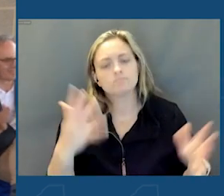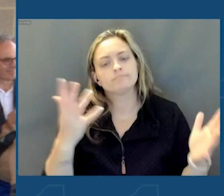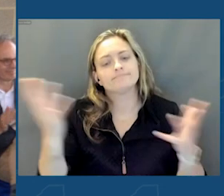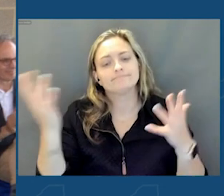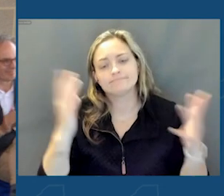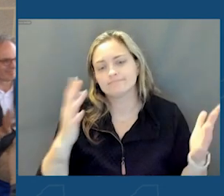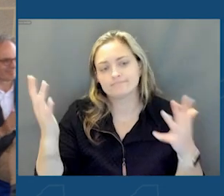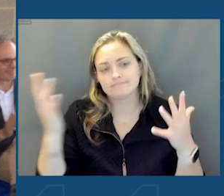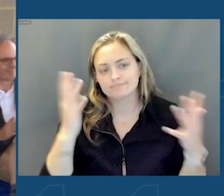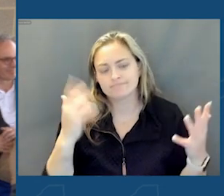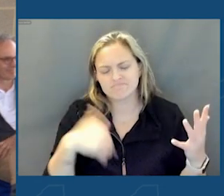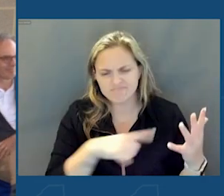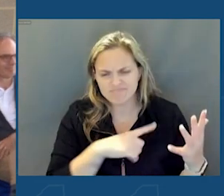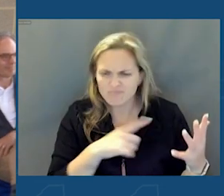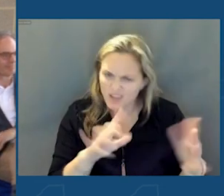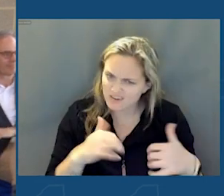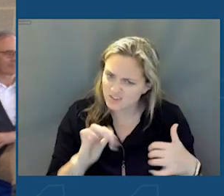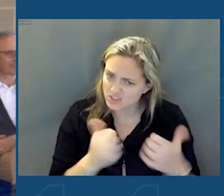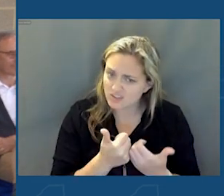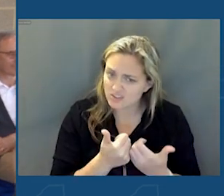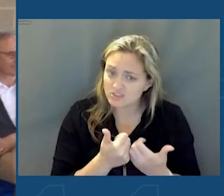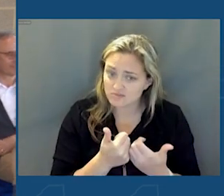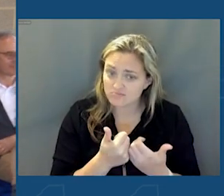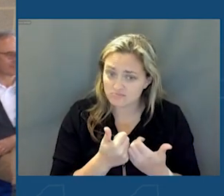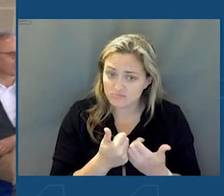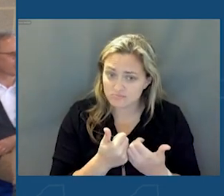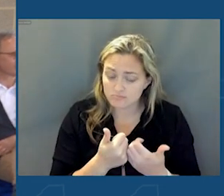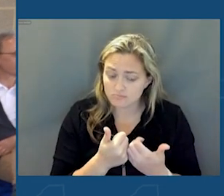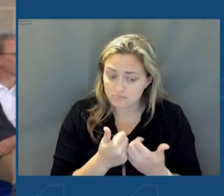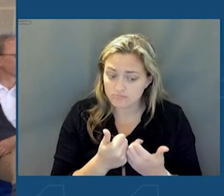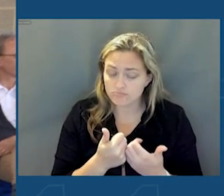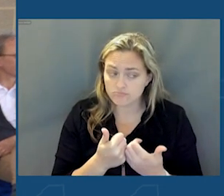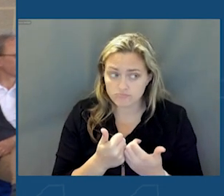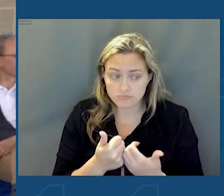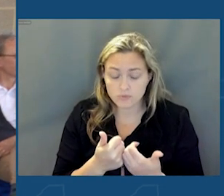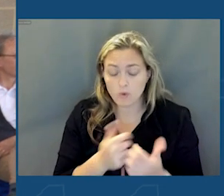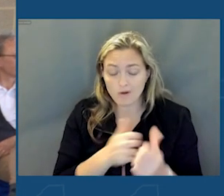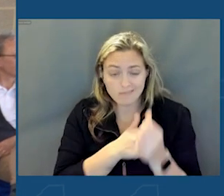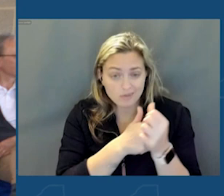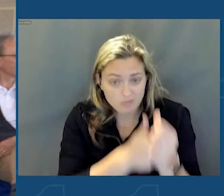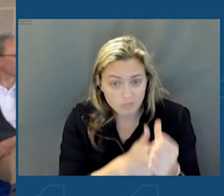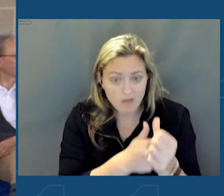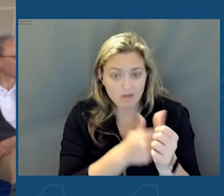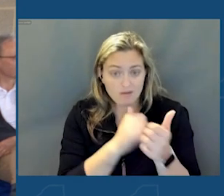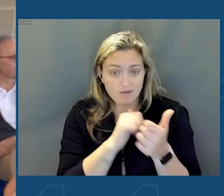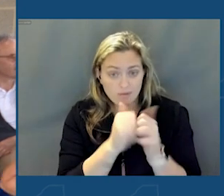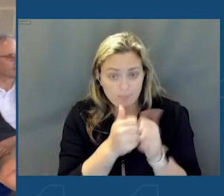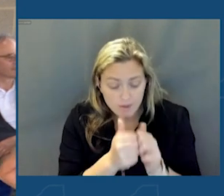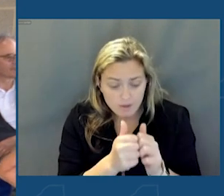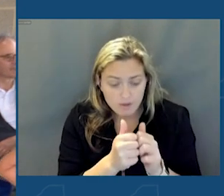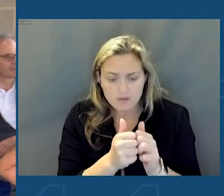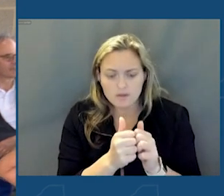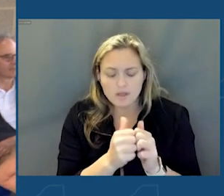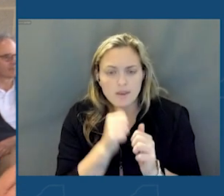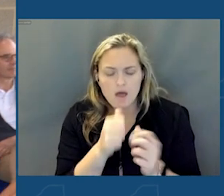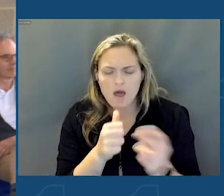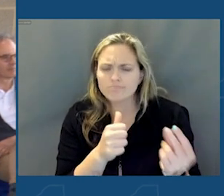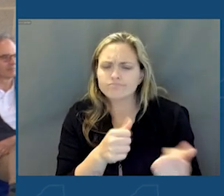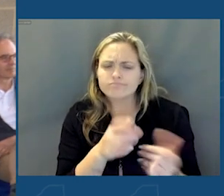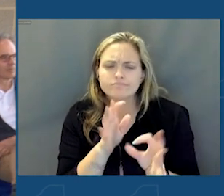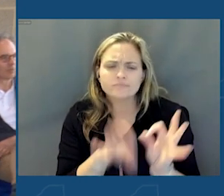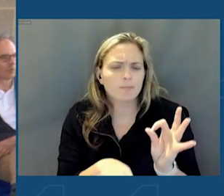We were given the challenge. We were given the challenge of having to comply and compete. It wasn't a done deal